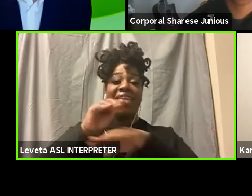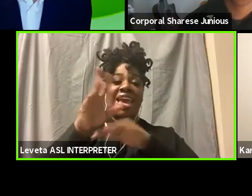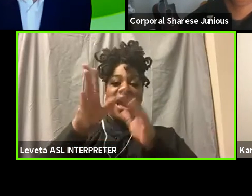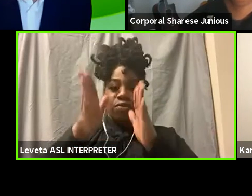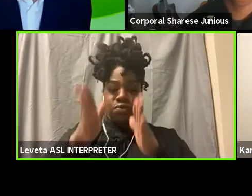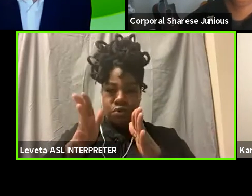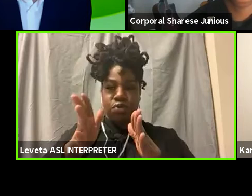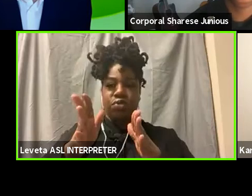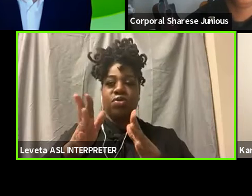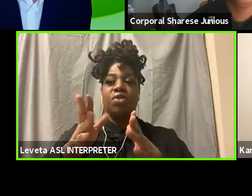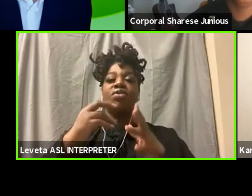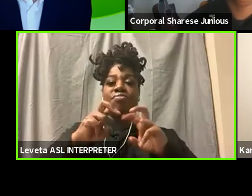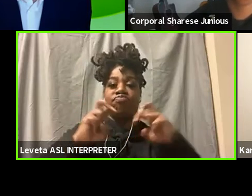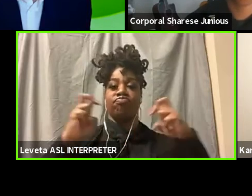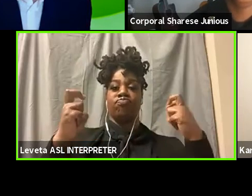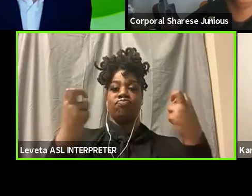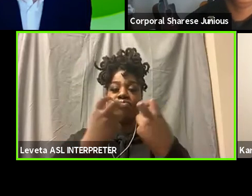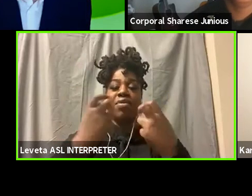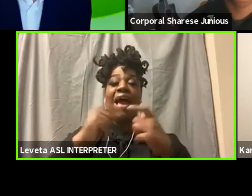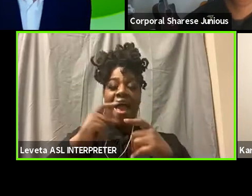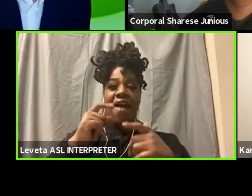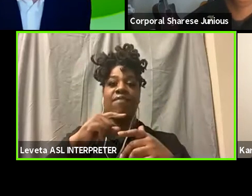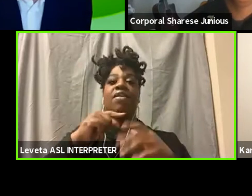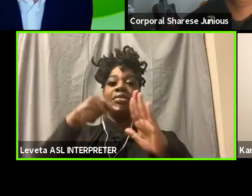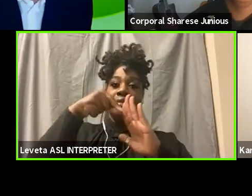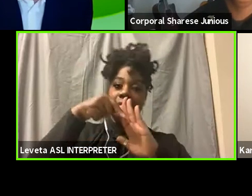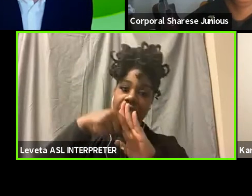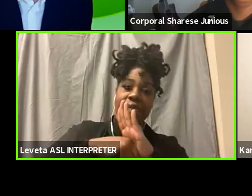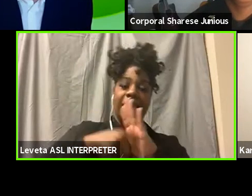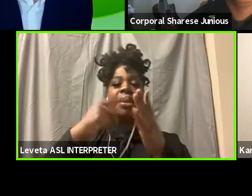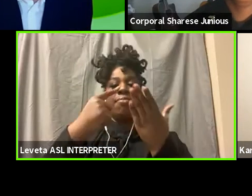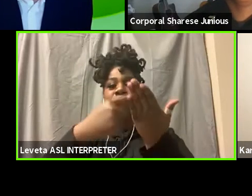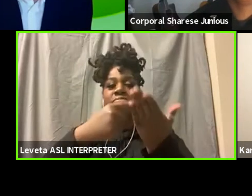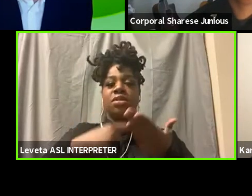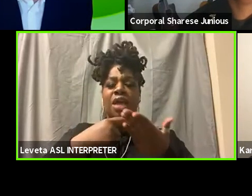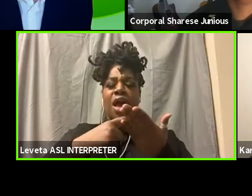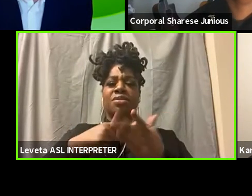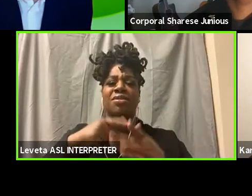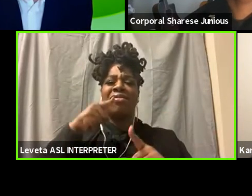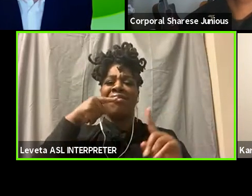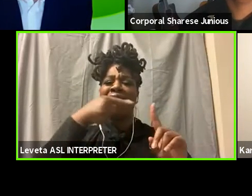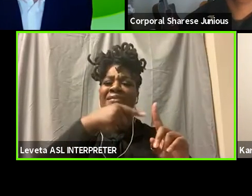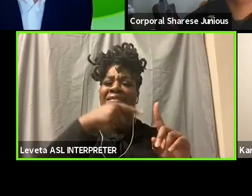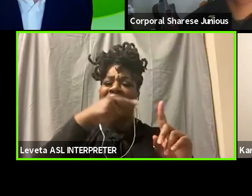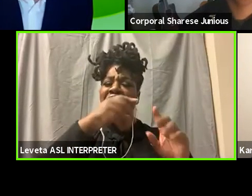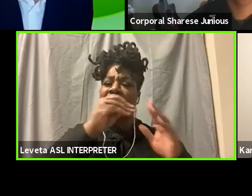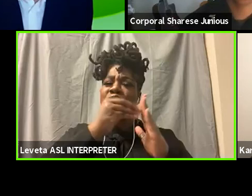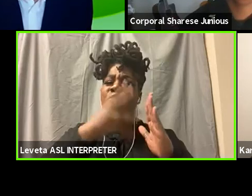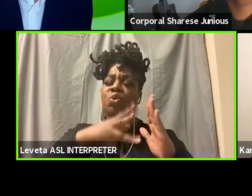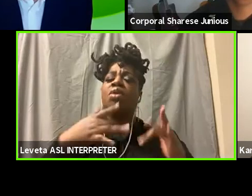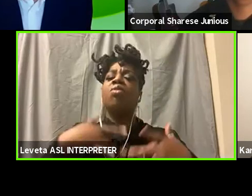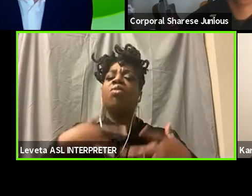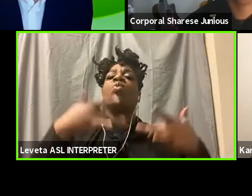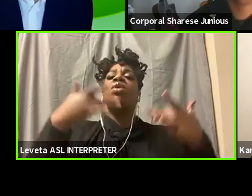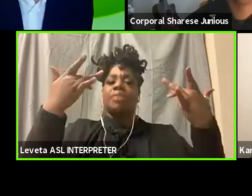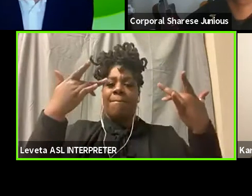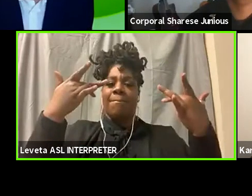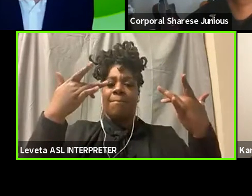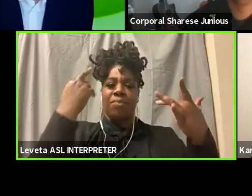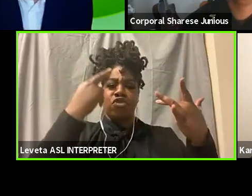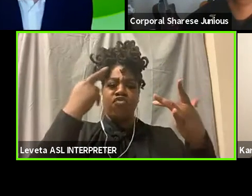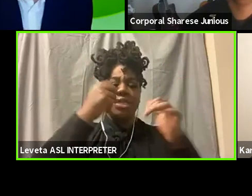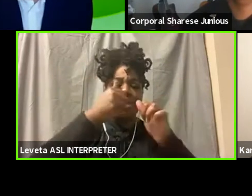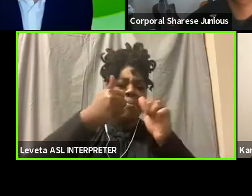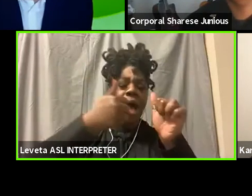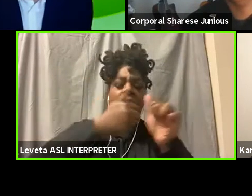rich discussion around what's really going on with the student. What's the root cause of what's happening here? Is this something that, you know, we're seeing